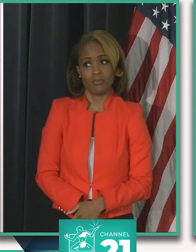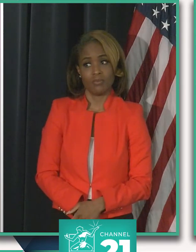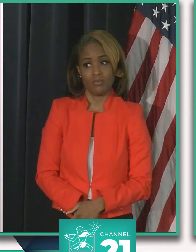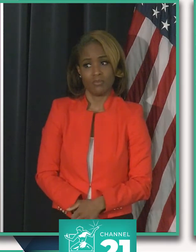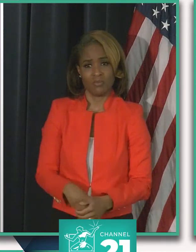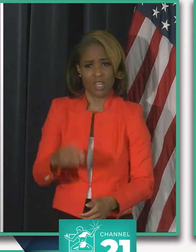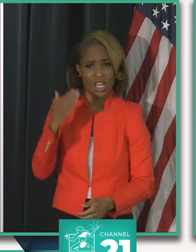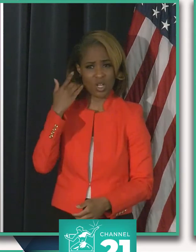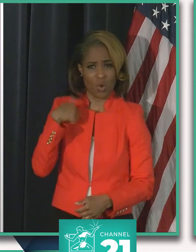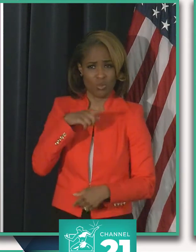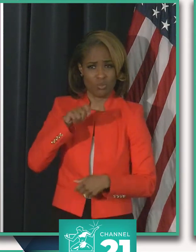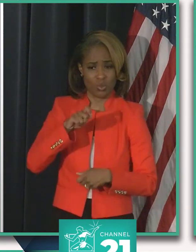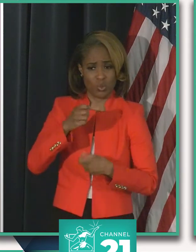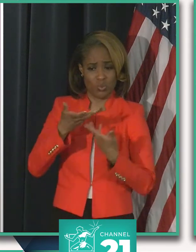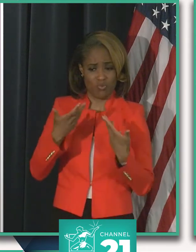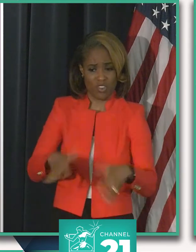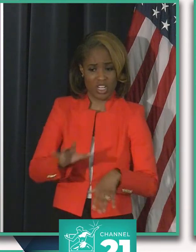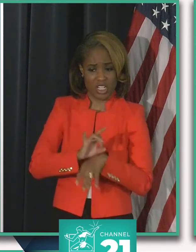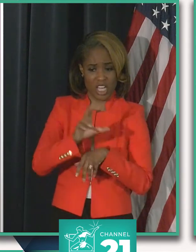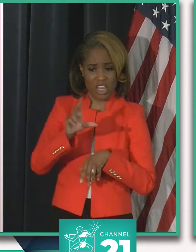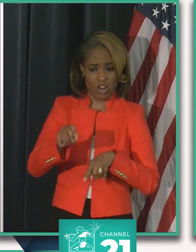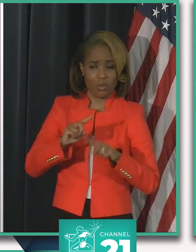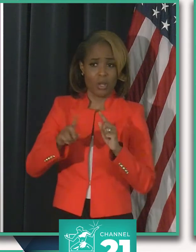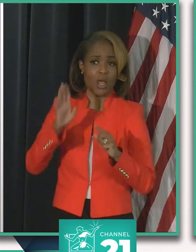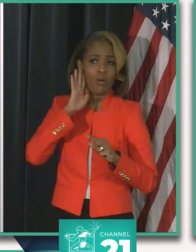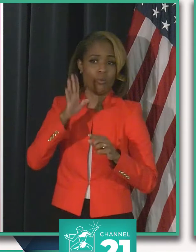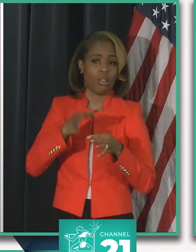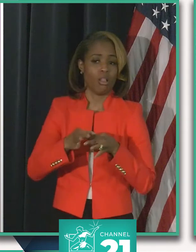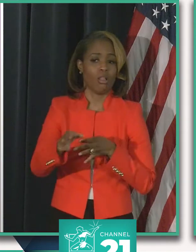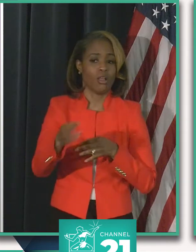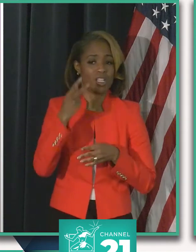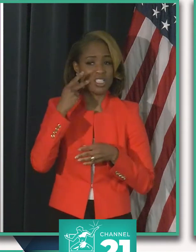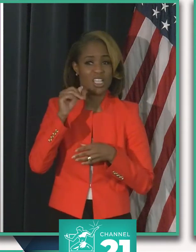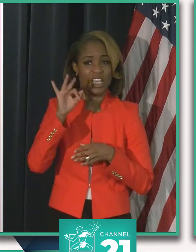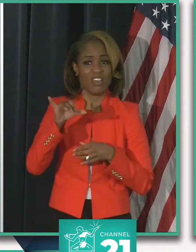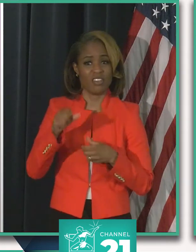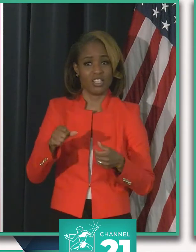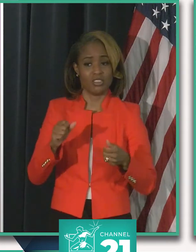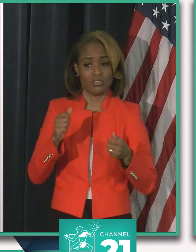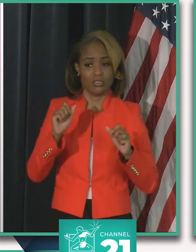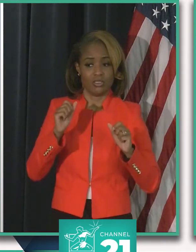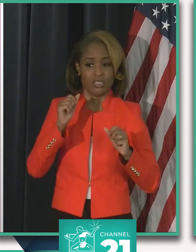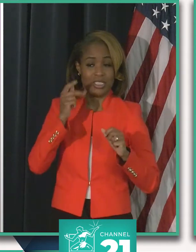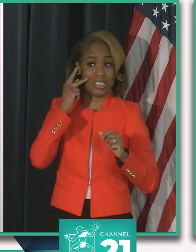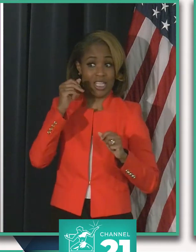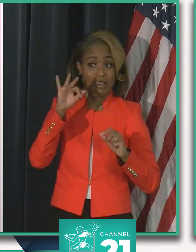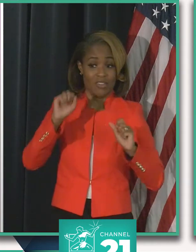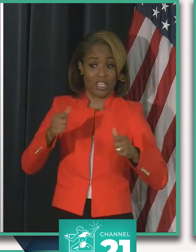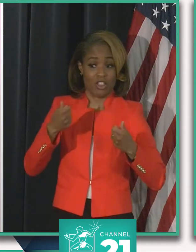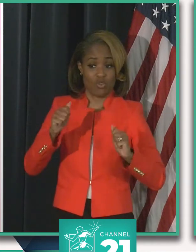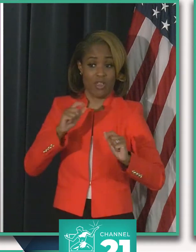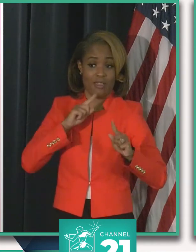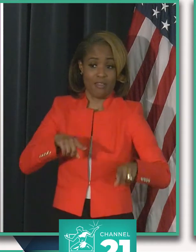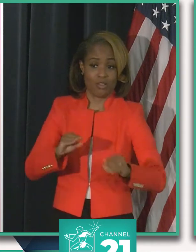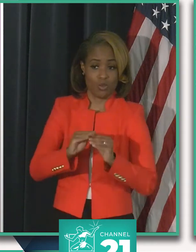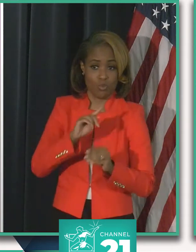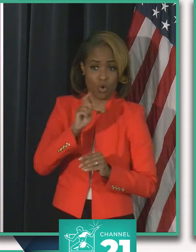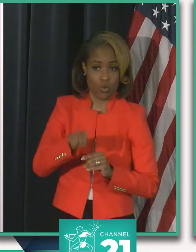Okay, I know we're supposed to wrap up at 8:30, but I'm going to go a little bit longer and see if we can get to as many questions as we can. If your number ends